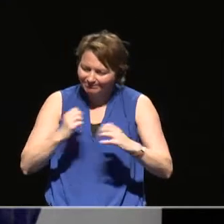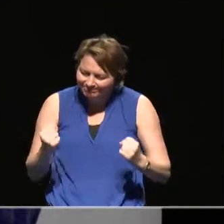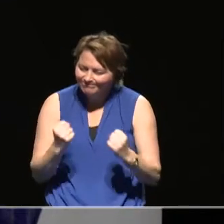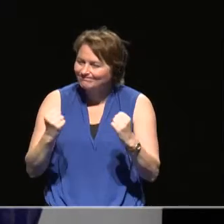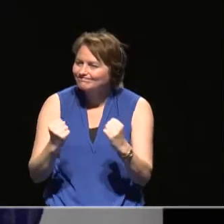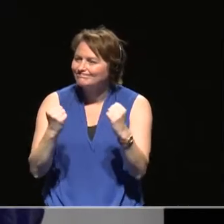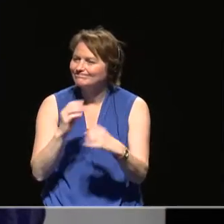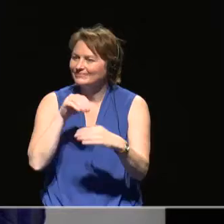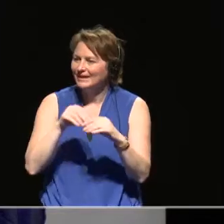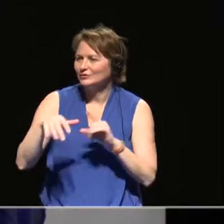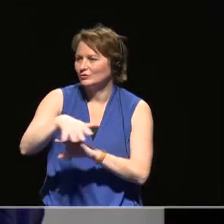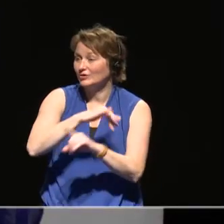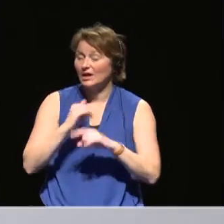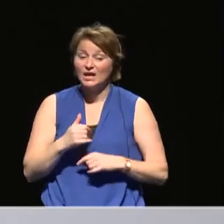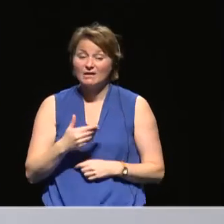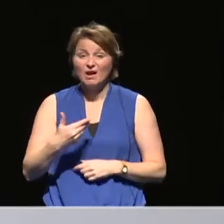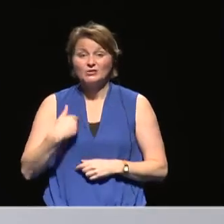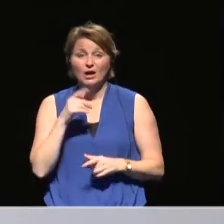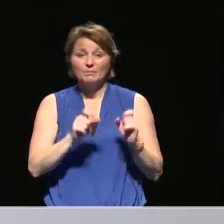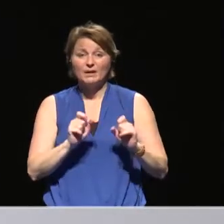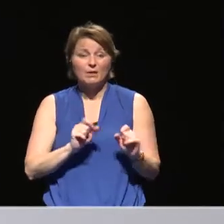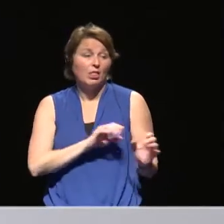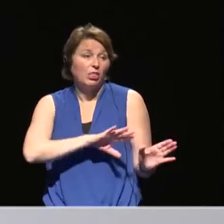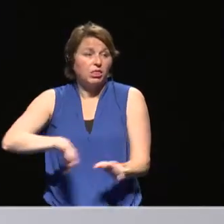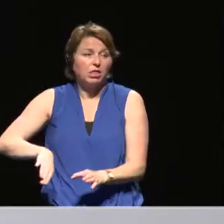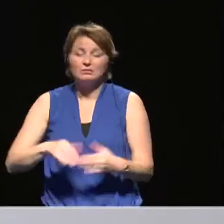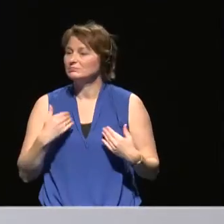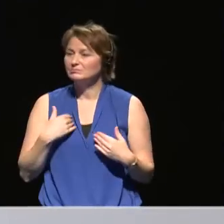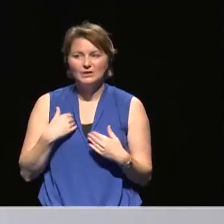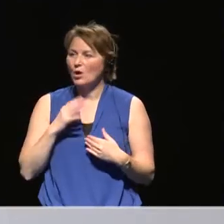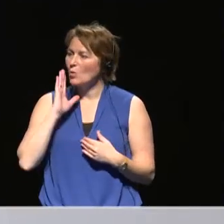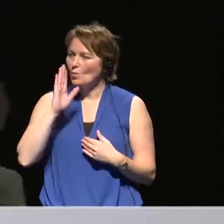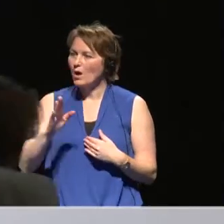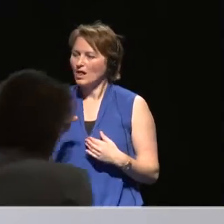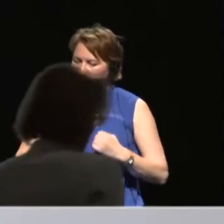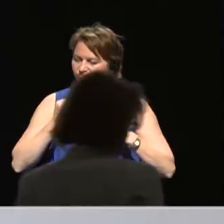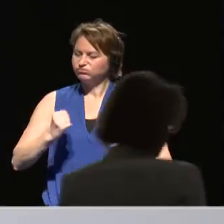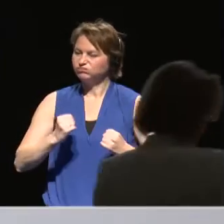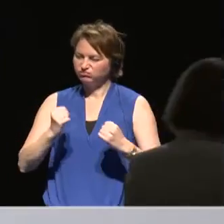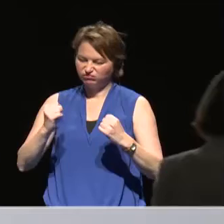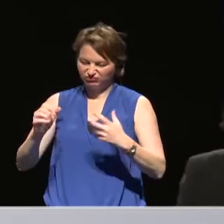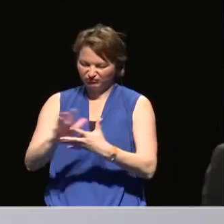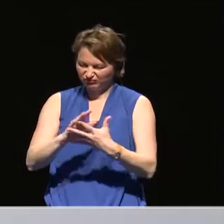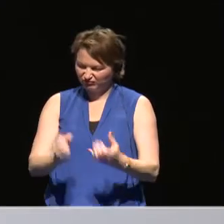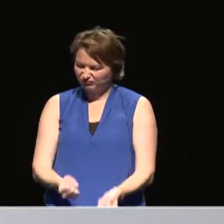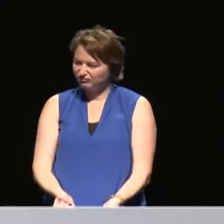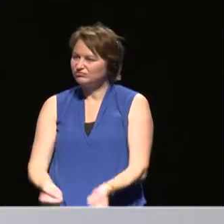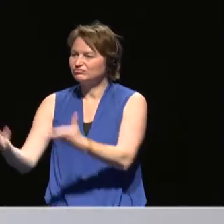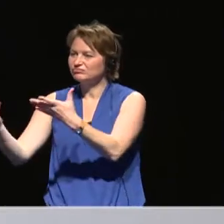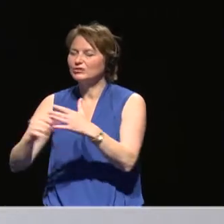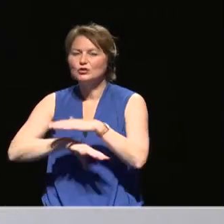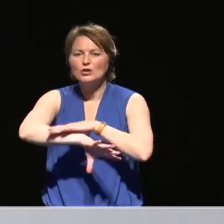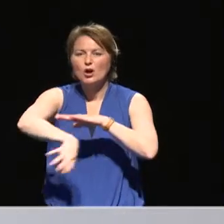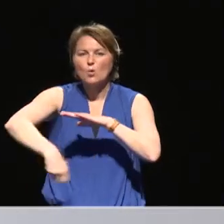we'll continue strengthening the culture of corruption. We need to destroy this culture of